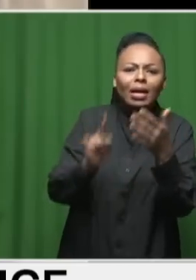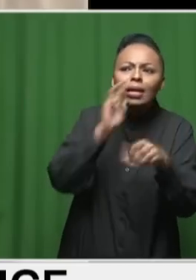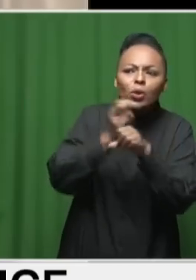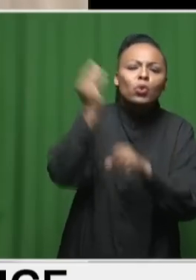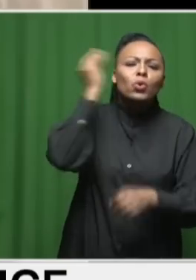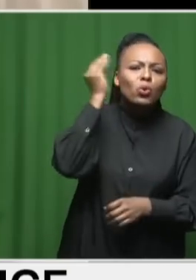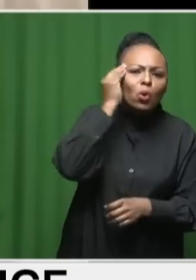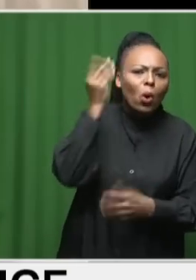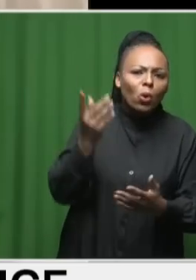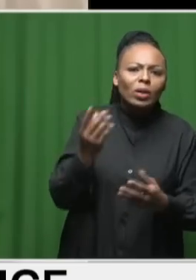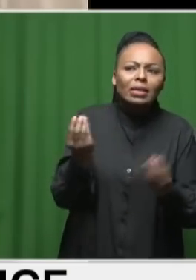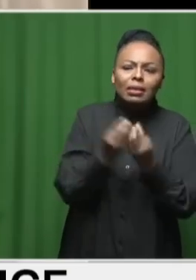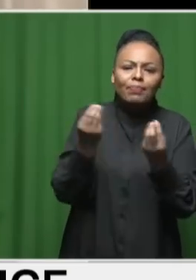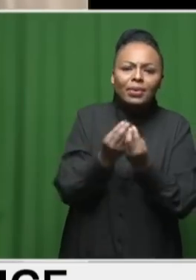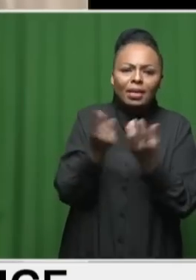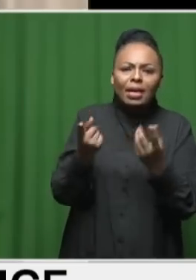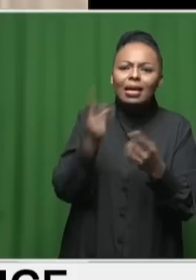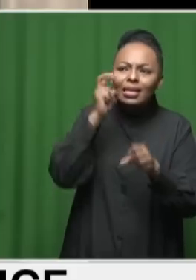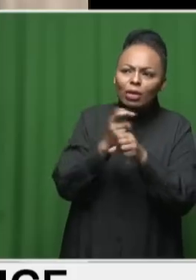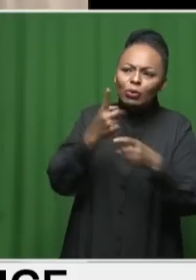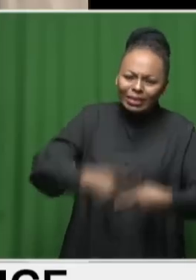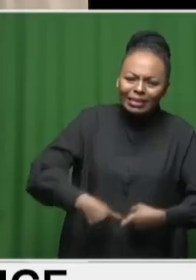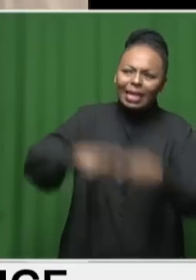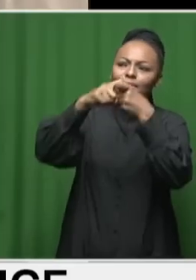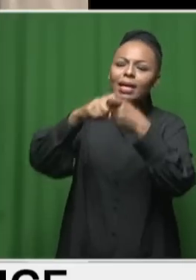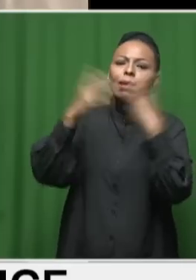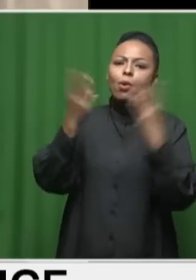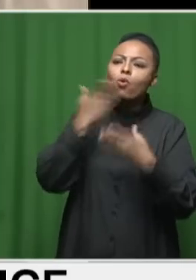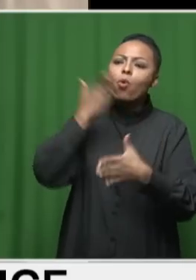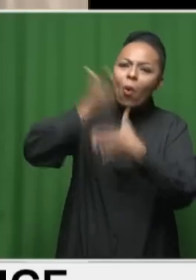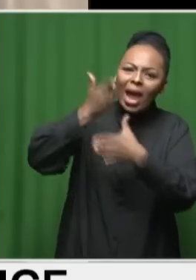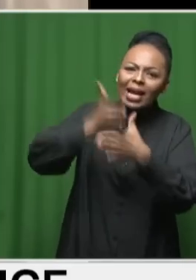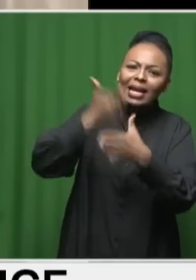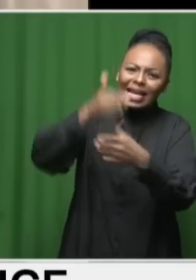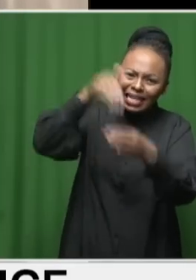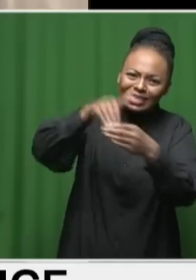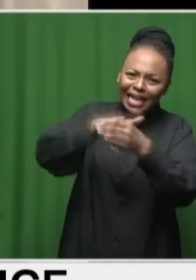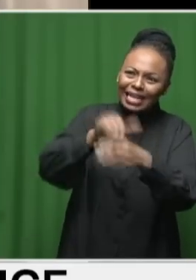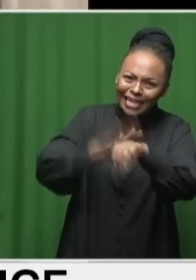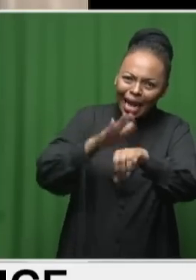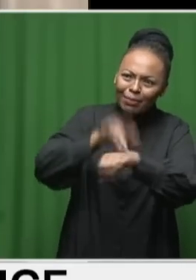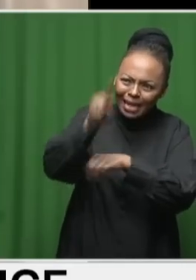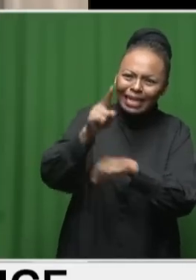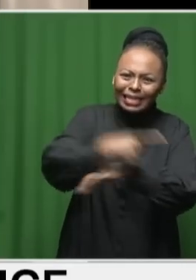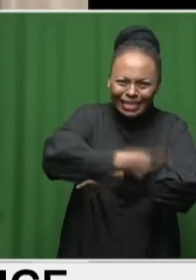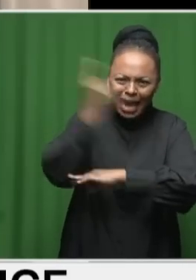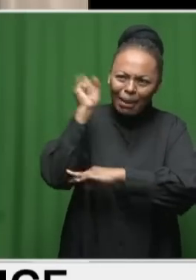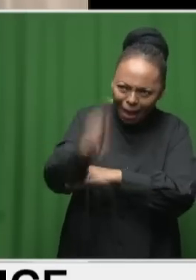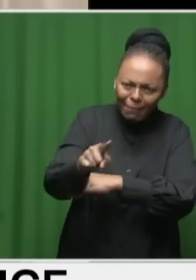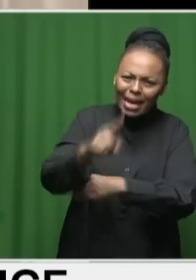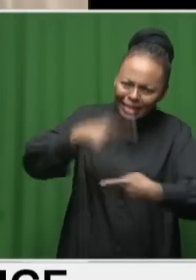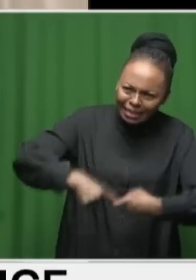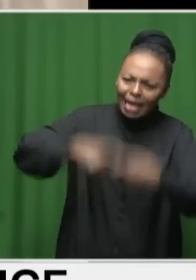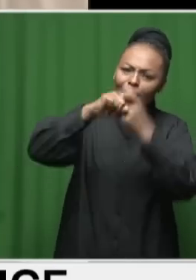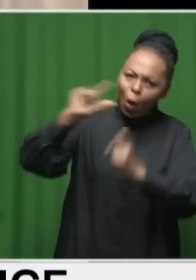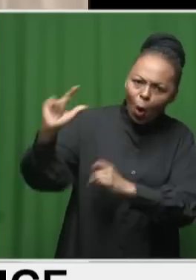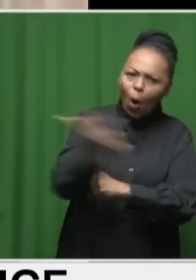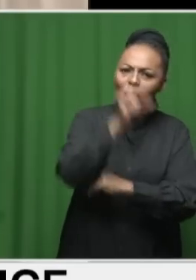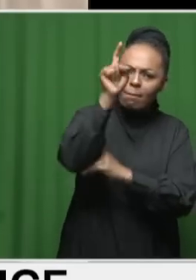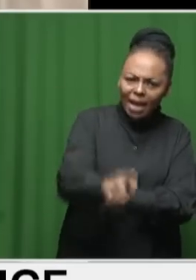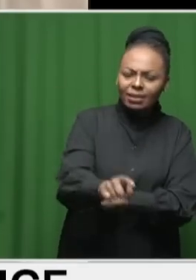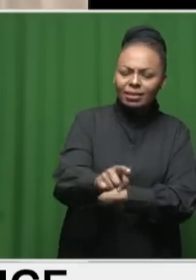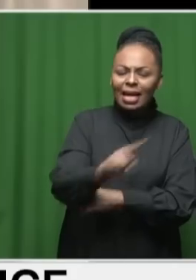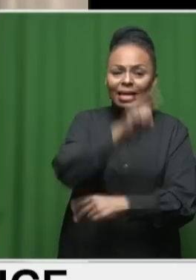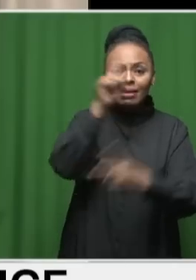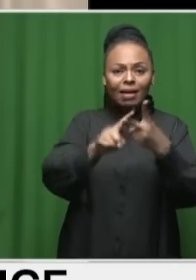is suspend everybody that was on duty and investigate. Suspend everybody. And